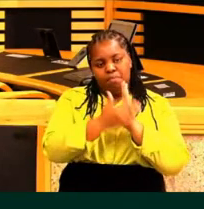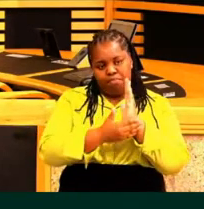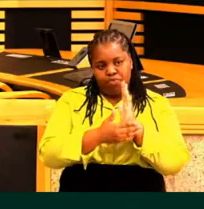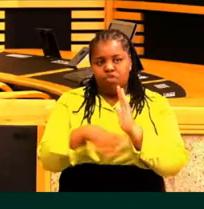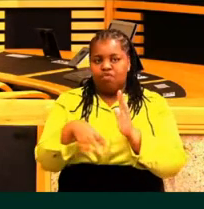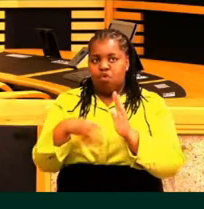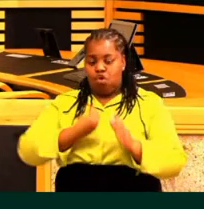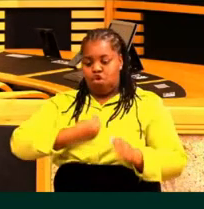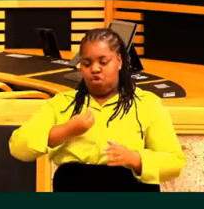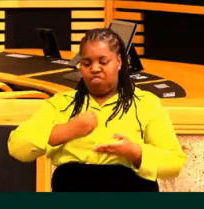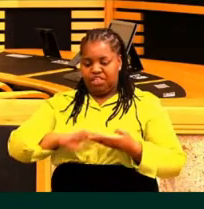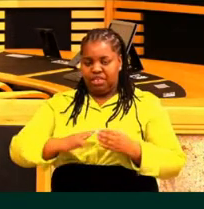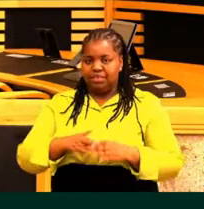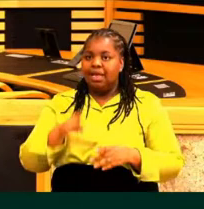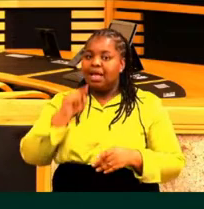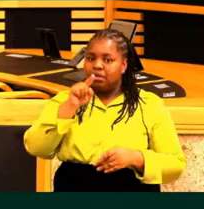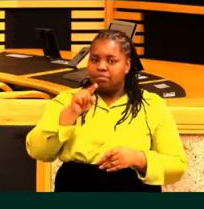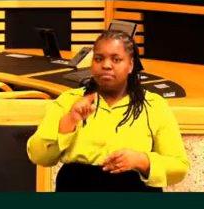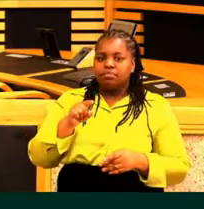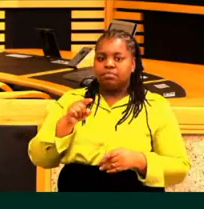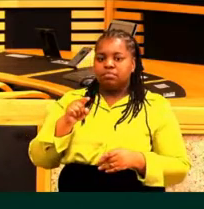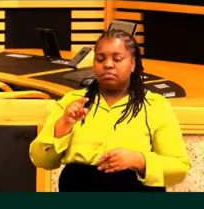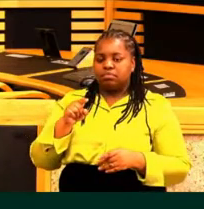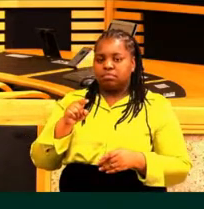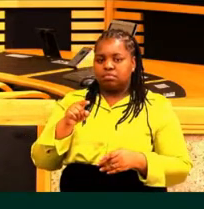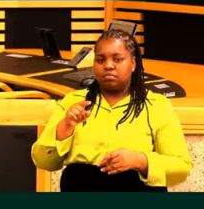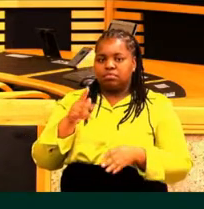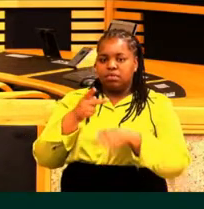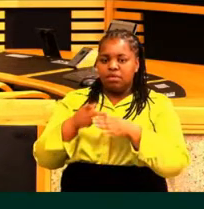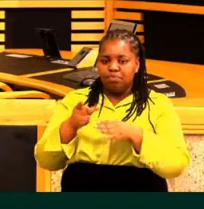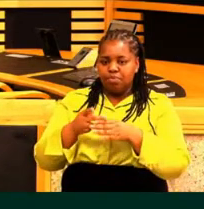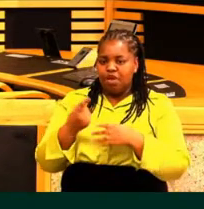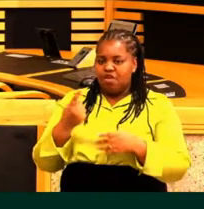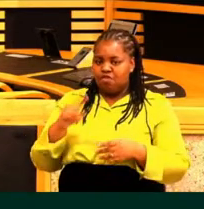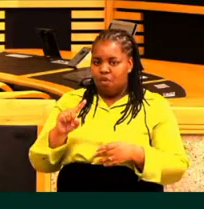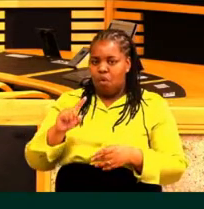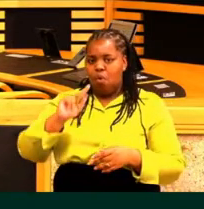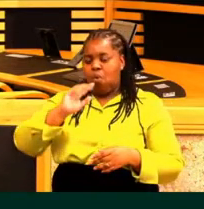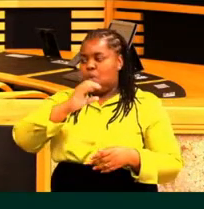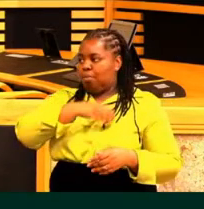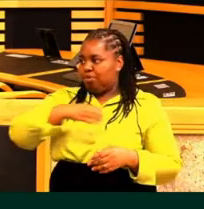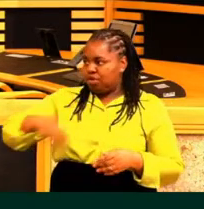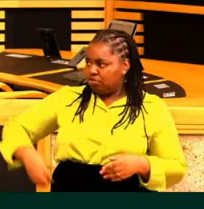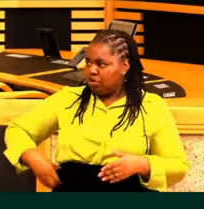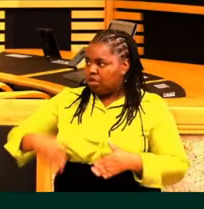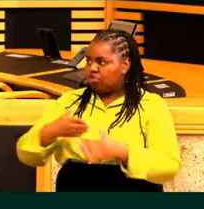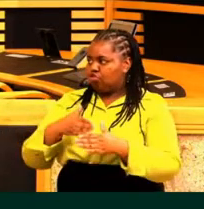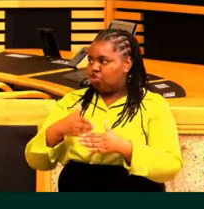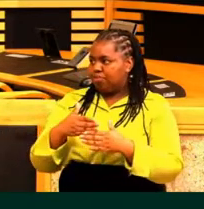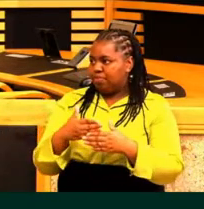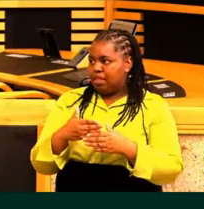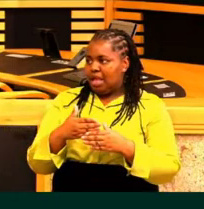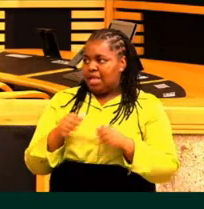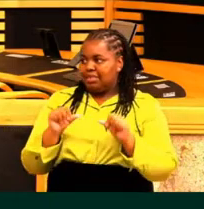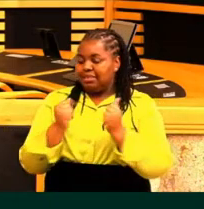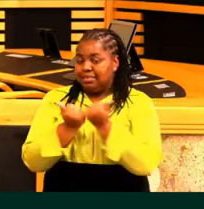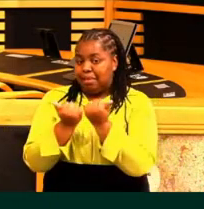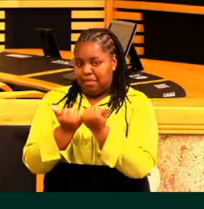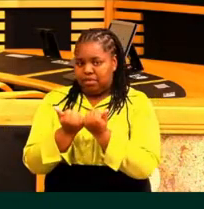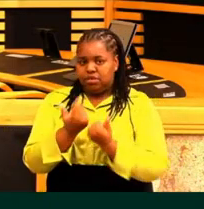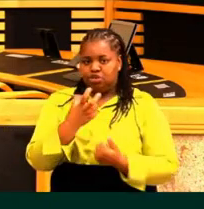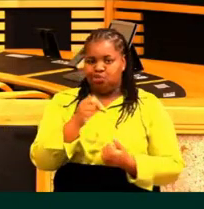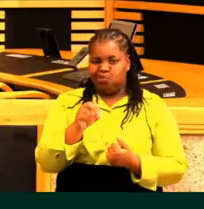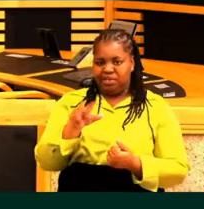in the community constituency preparing for presidential job Summit in 2018.